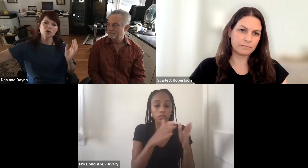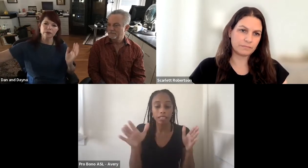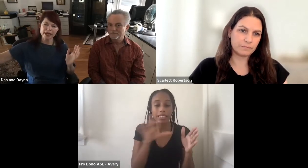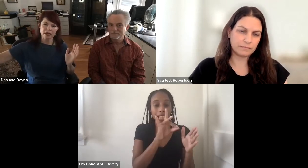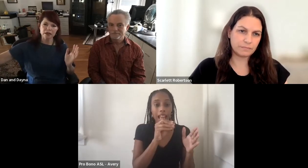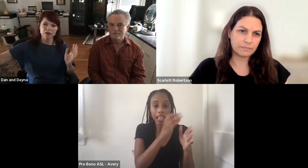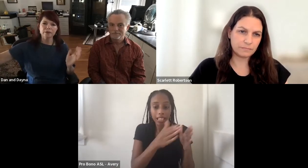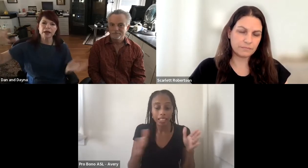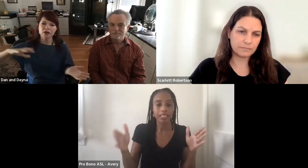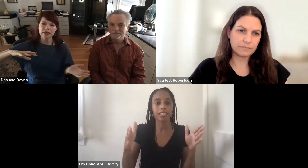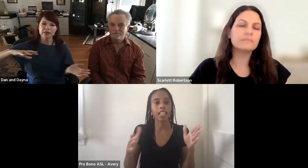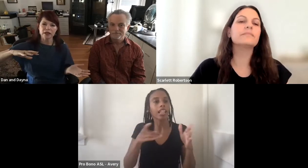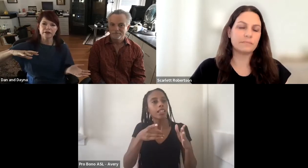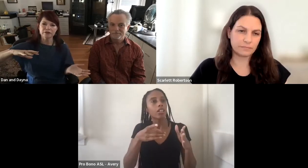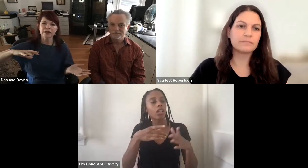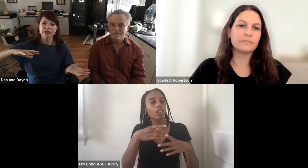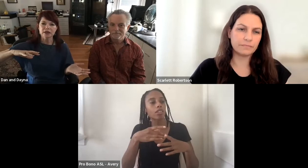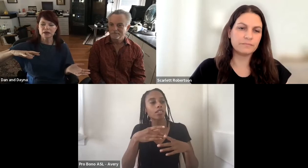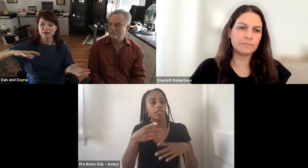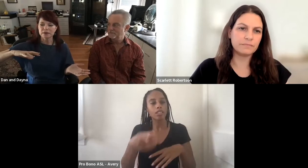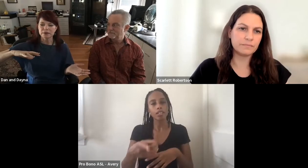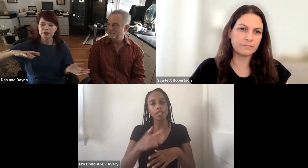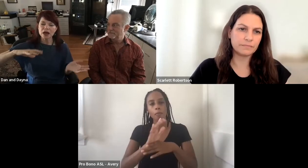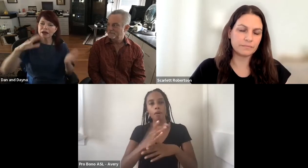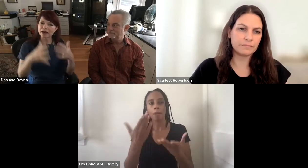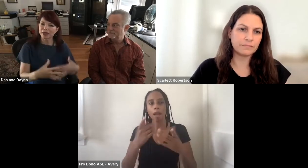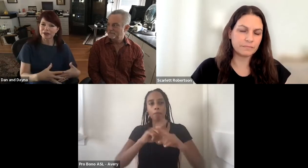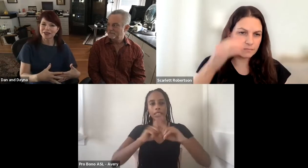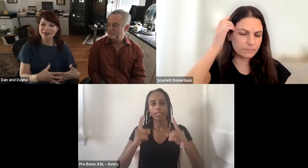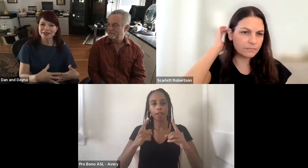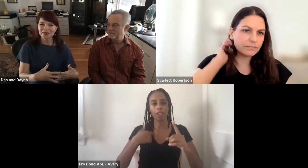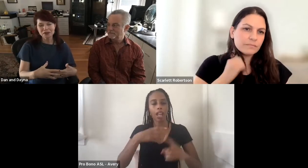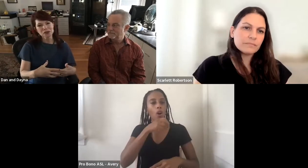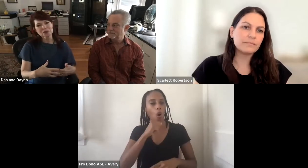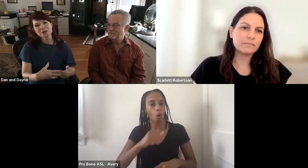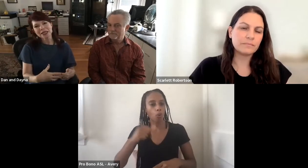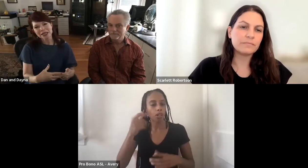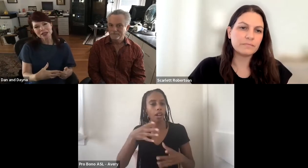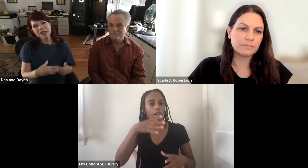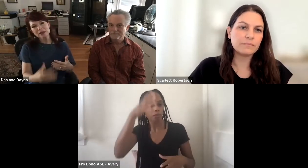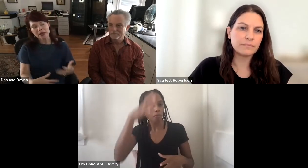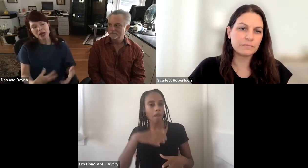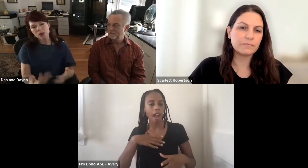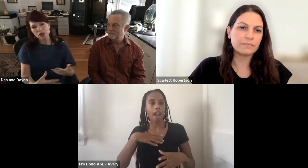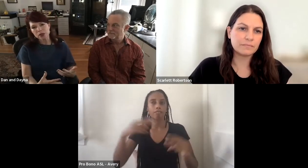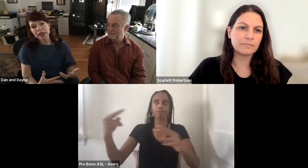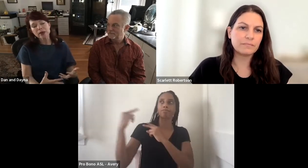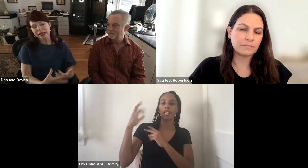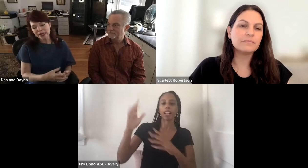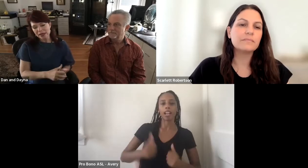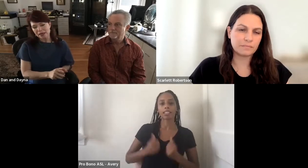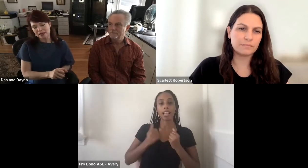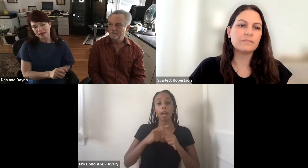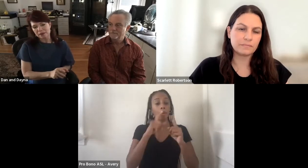this older man looking back on his life. But not having access to that interview from the beginning and thinking about how we would do it